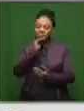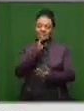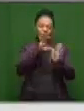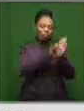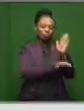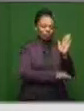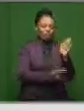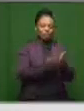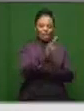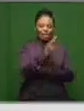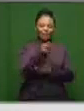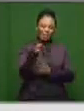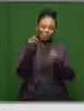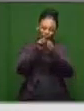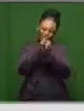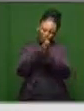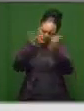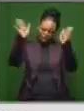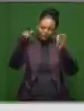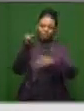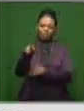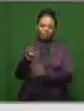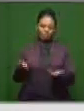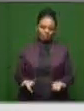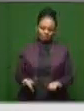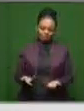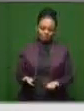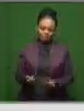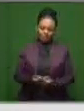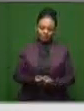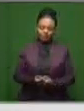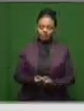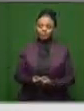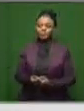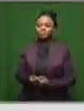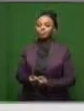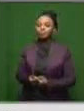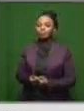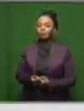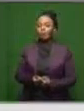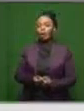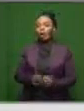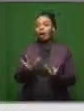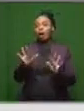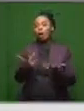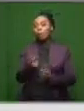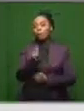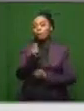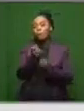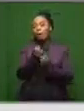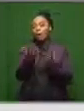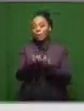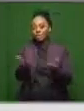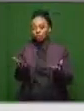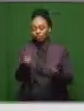many other ramifications and Professor Reese spoke about that. In terms of the the costs at this stage the COVAX